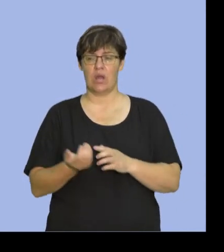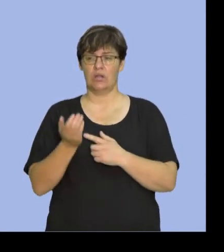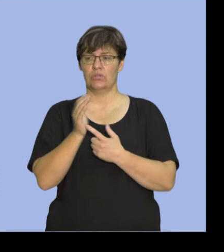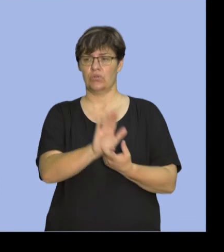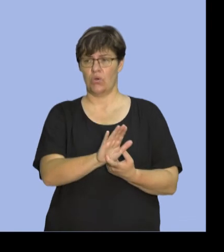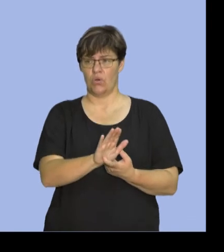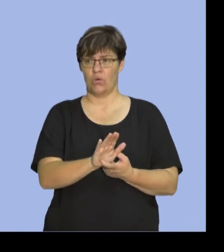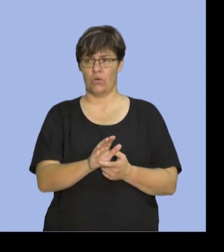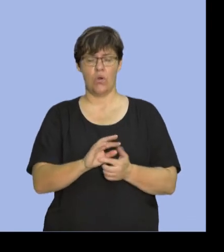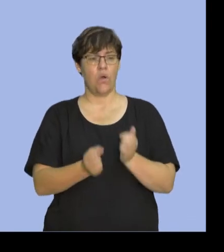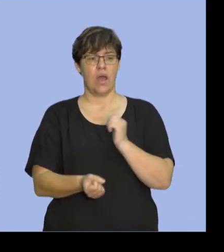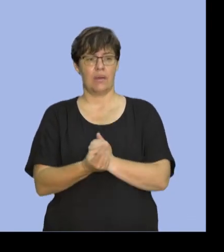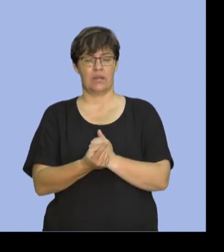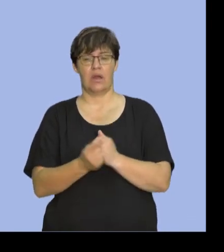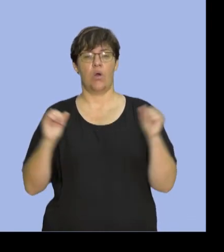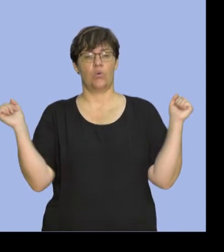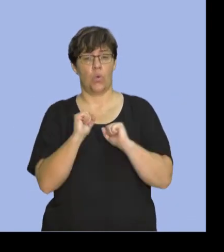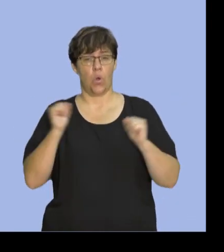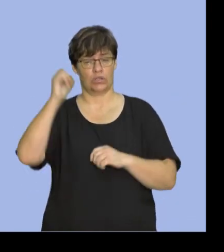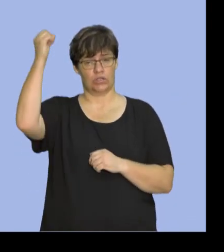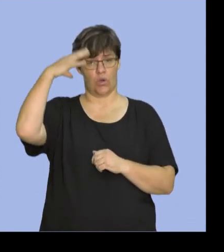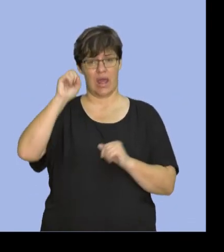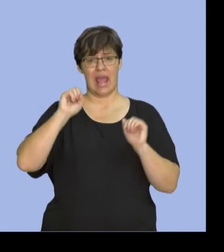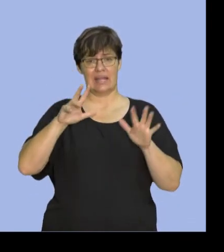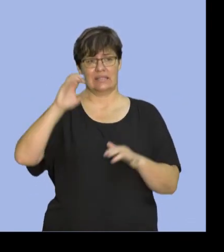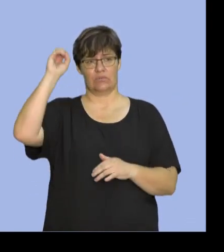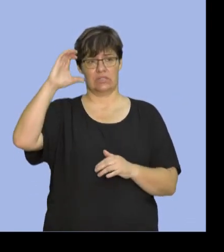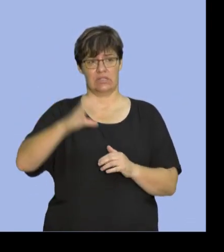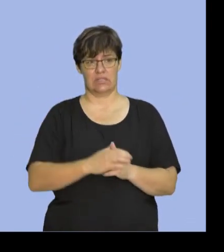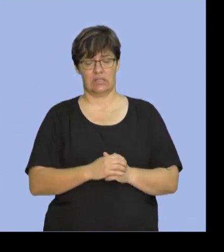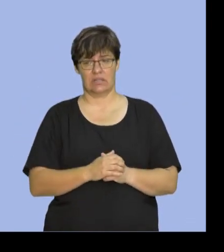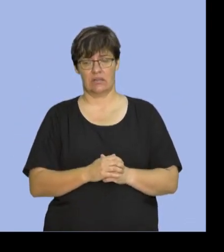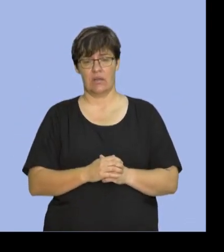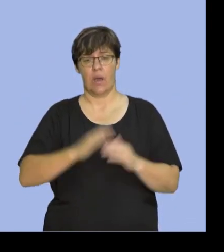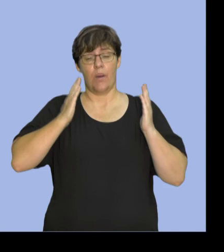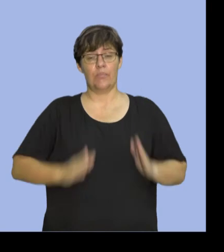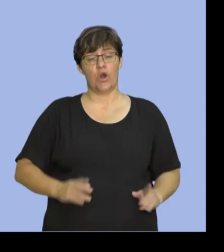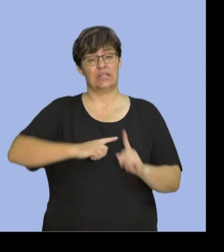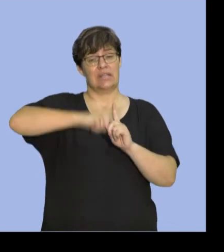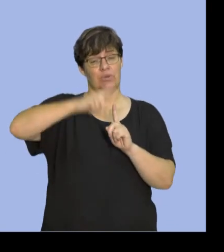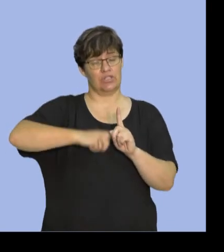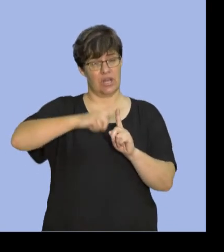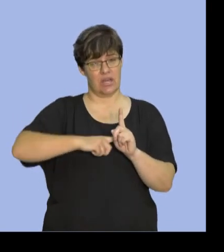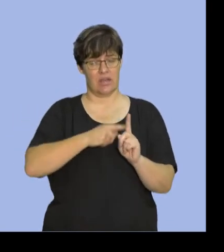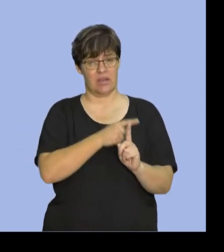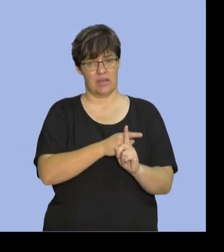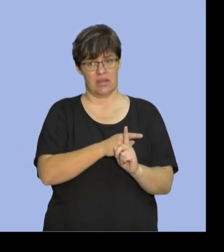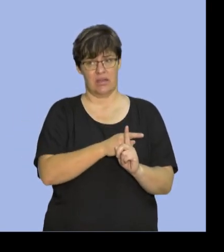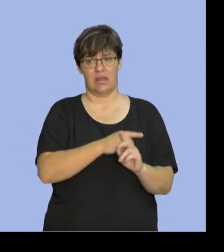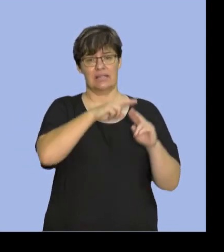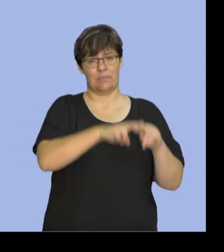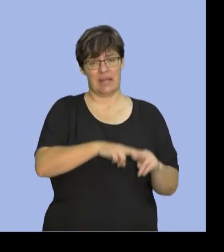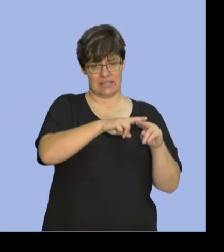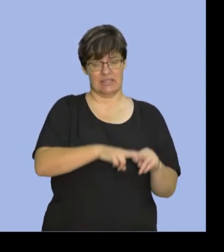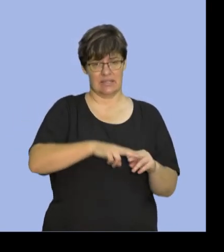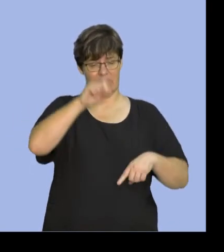happens when we have a cold shower at 18 degrees Celsius. The body temperature here is indicated as the dependent variable,